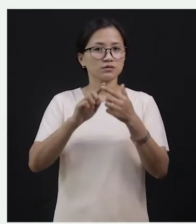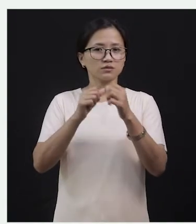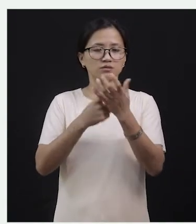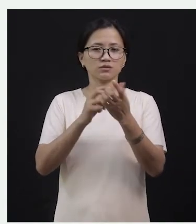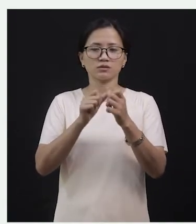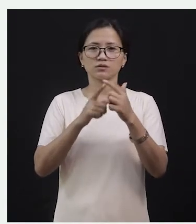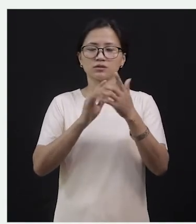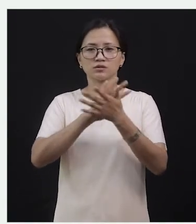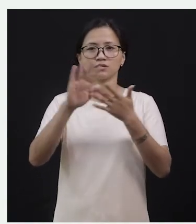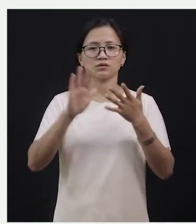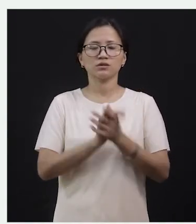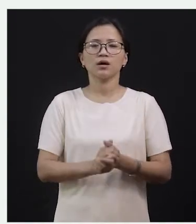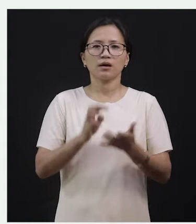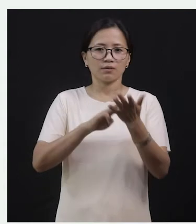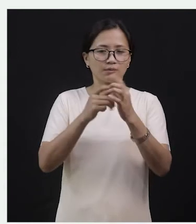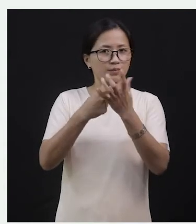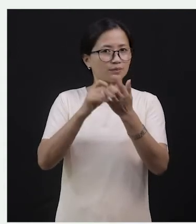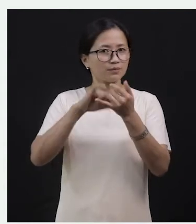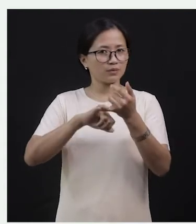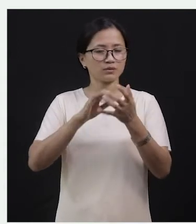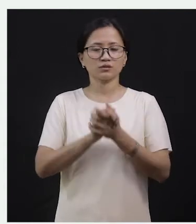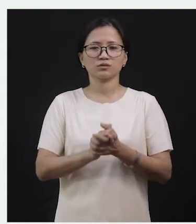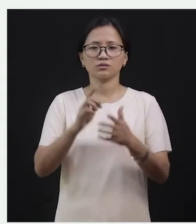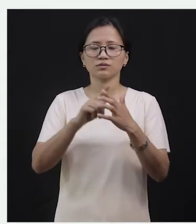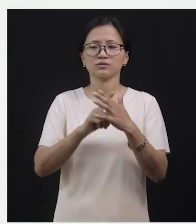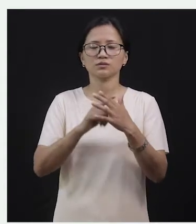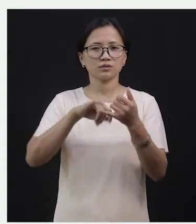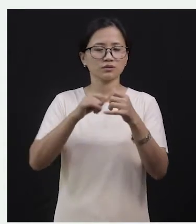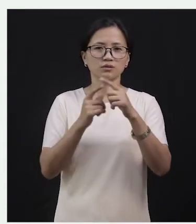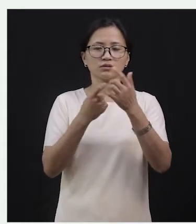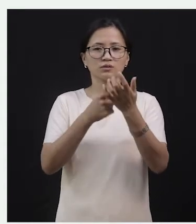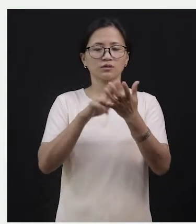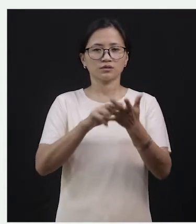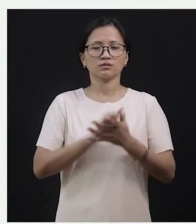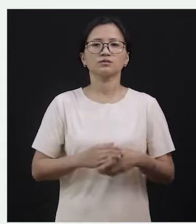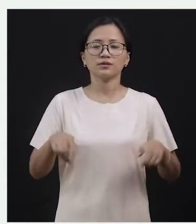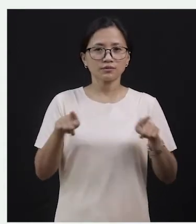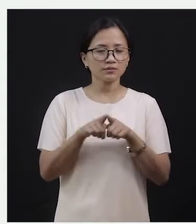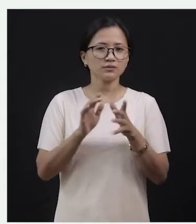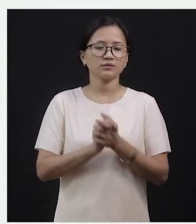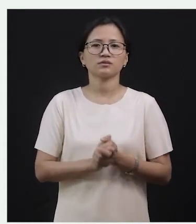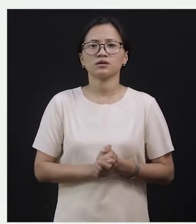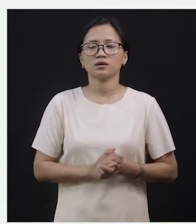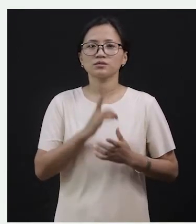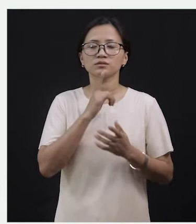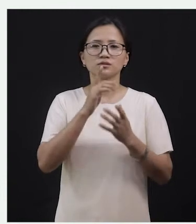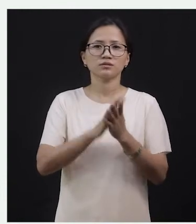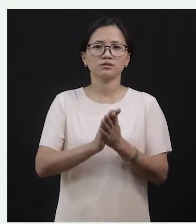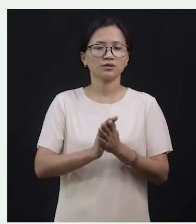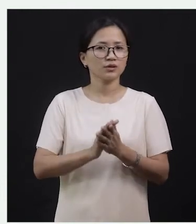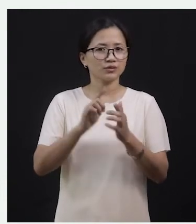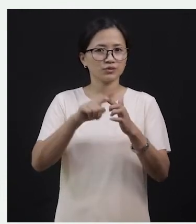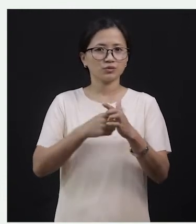I also told you that Jupiter is the biggest planet and Mercury is the smallest planet. So you